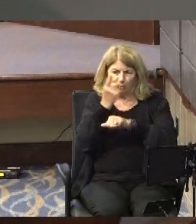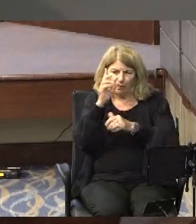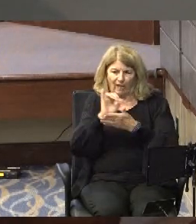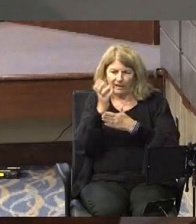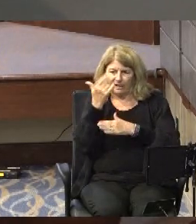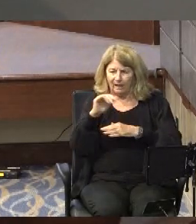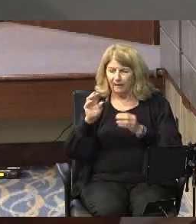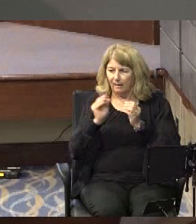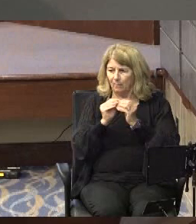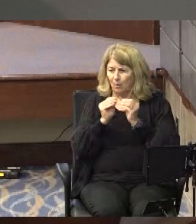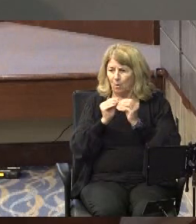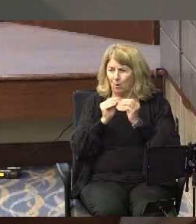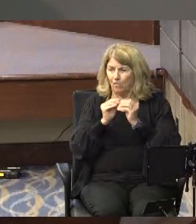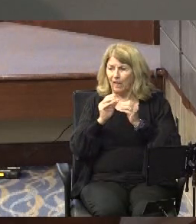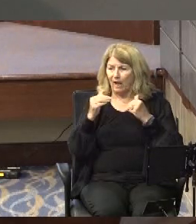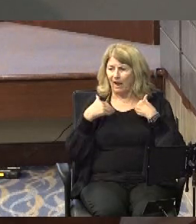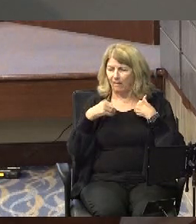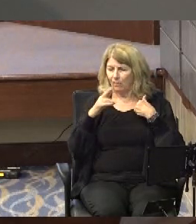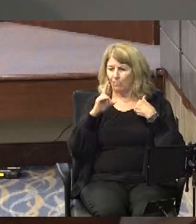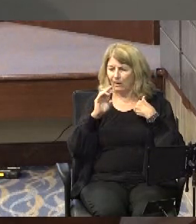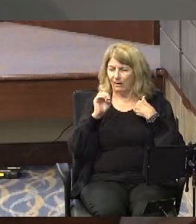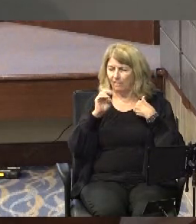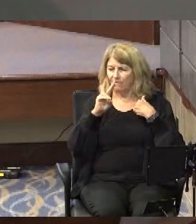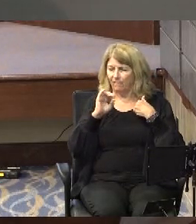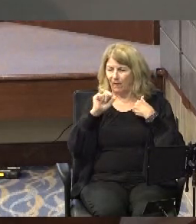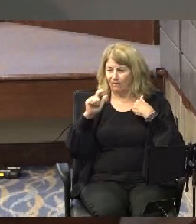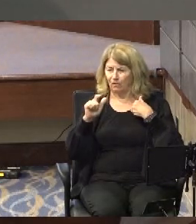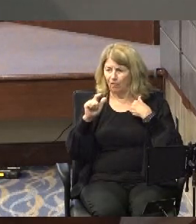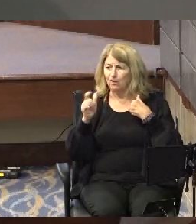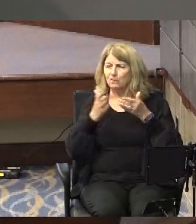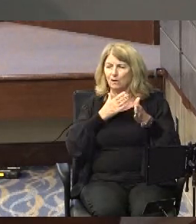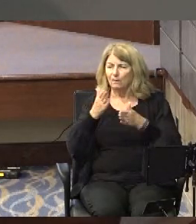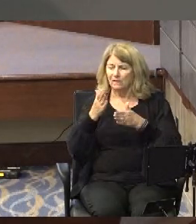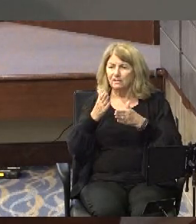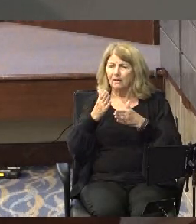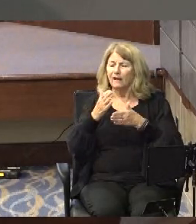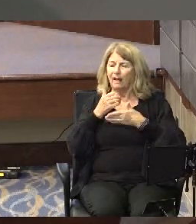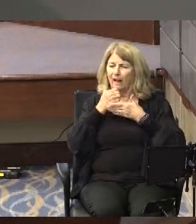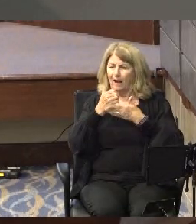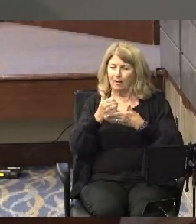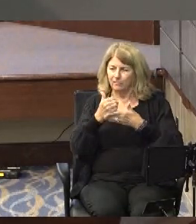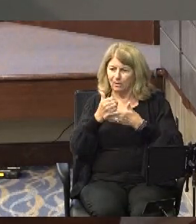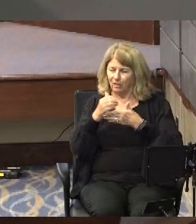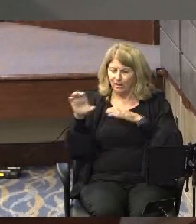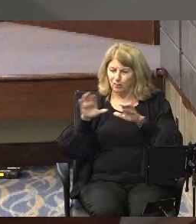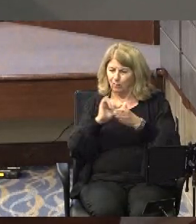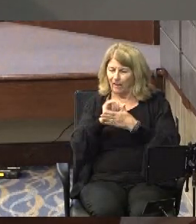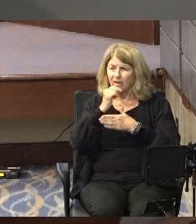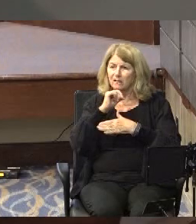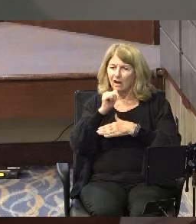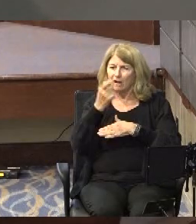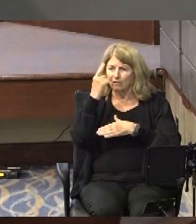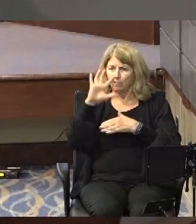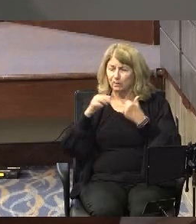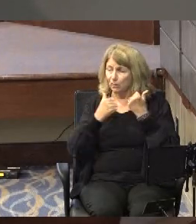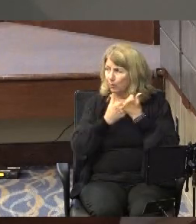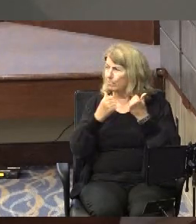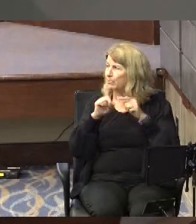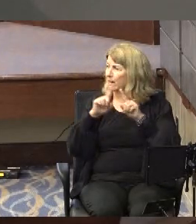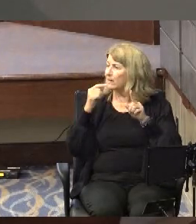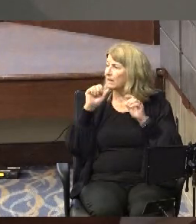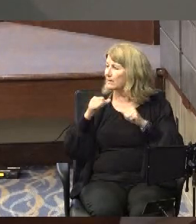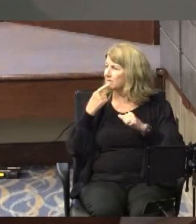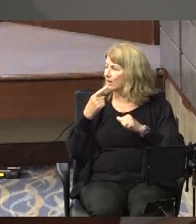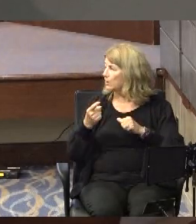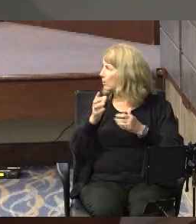operate a vital service that is an absolute asset to our community. They do it not for accolades or support, but I can tell you that the city's acknowledgement of